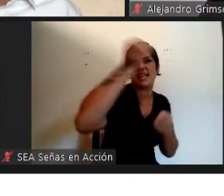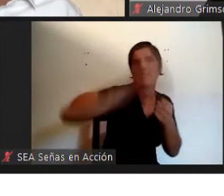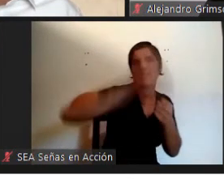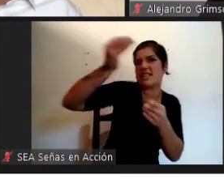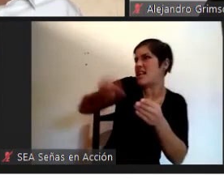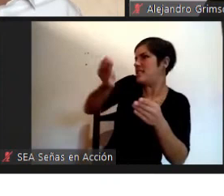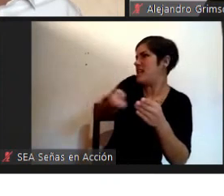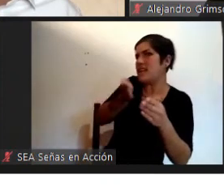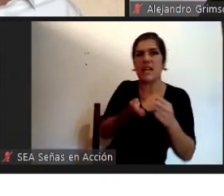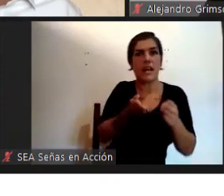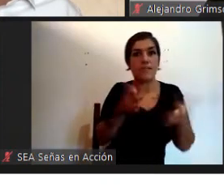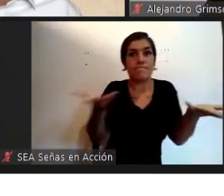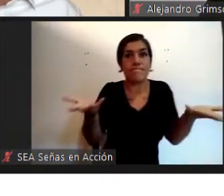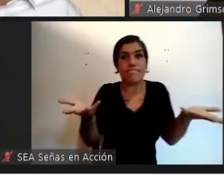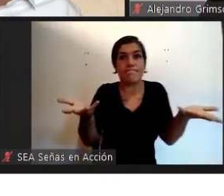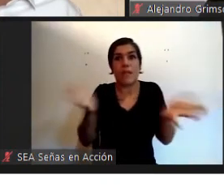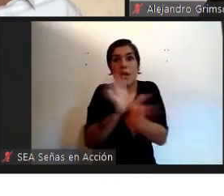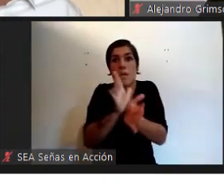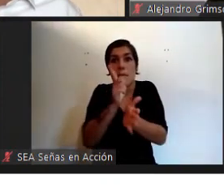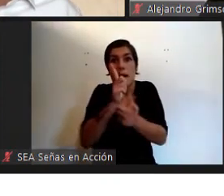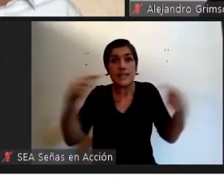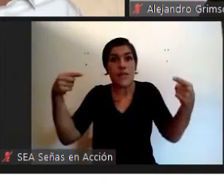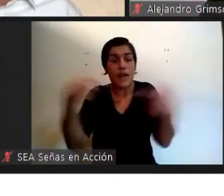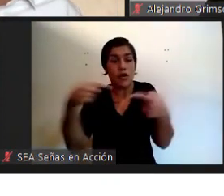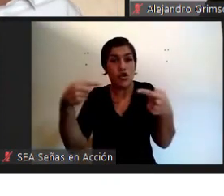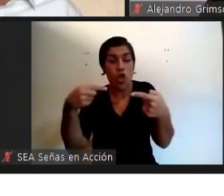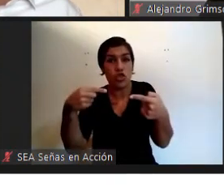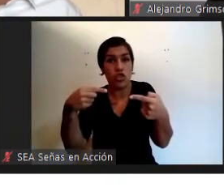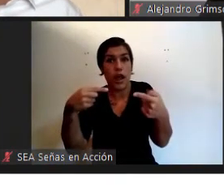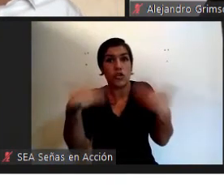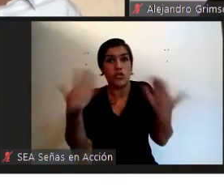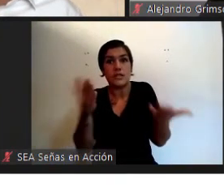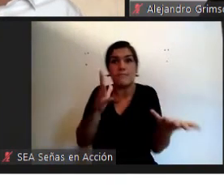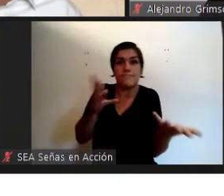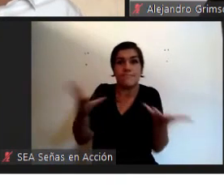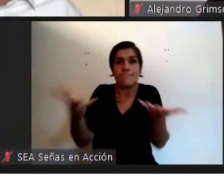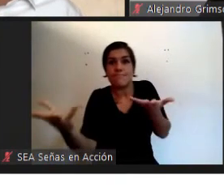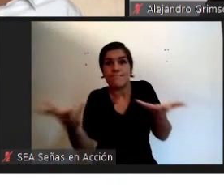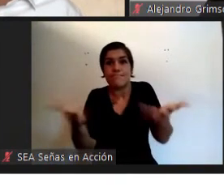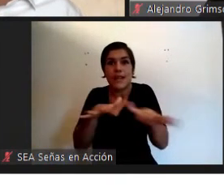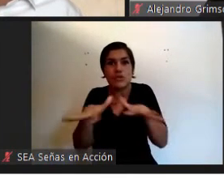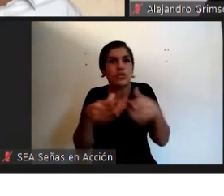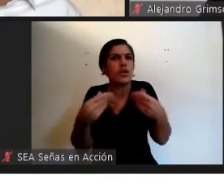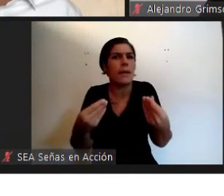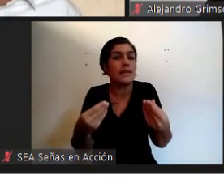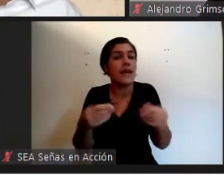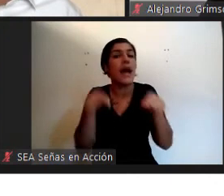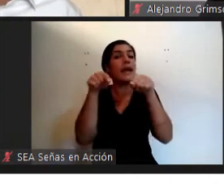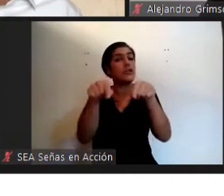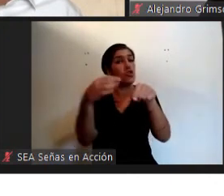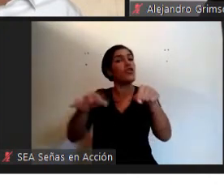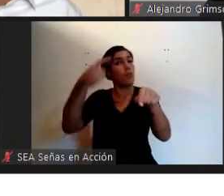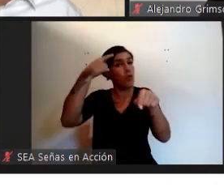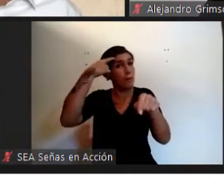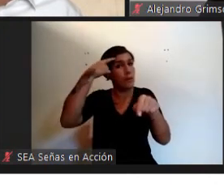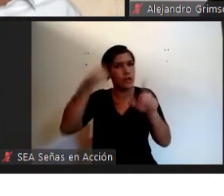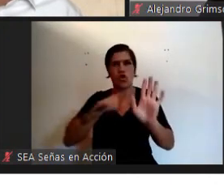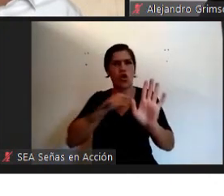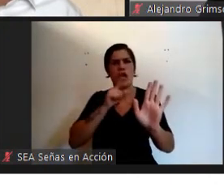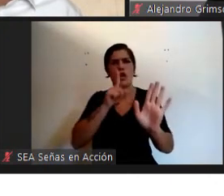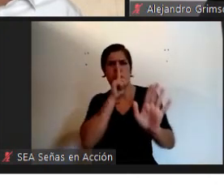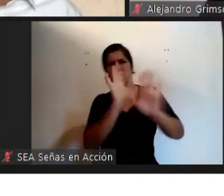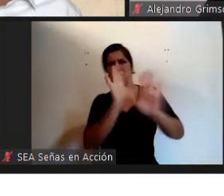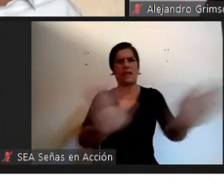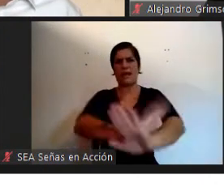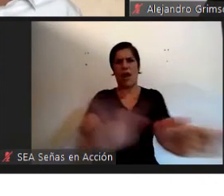speak. The way in which this porosity happens today has to be rethought, but I didn't want to subtract it